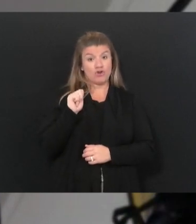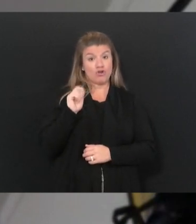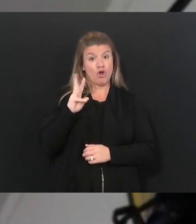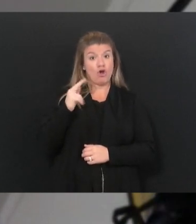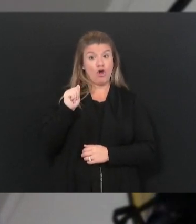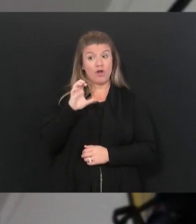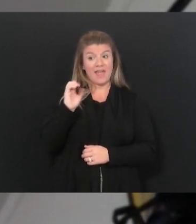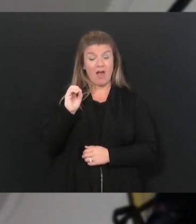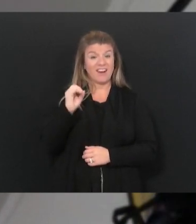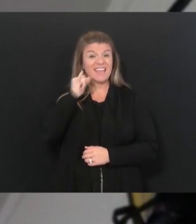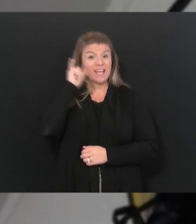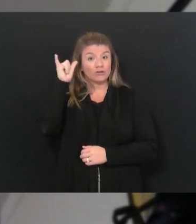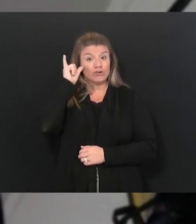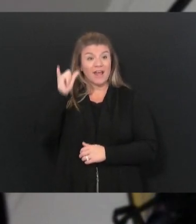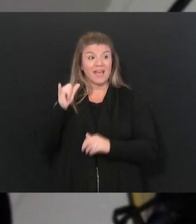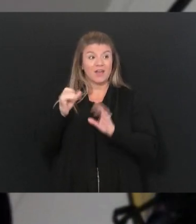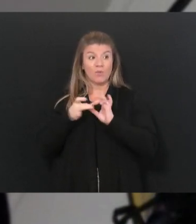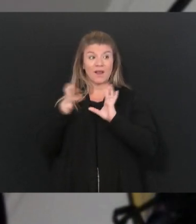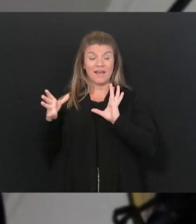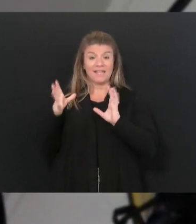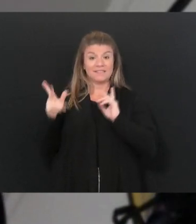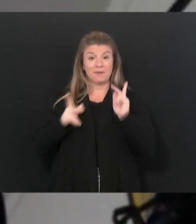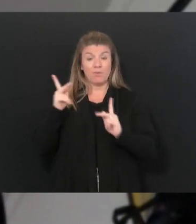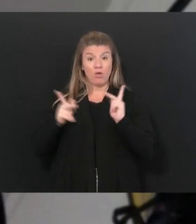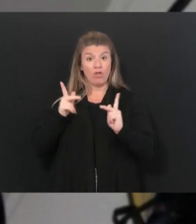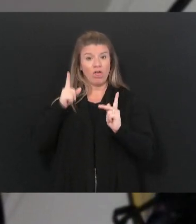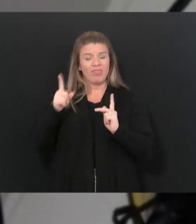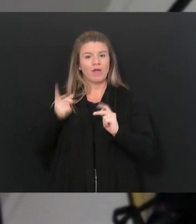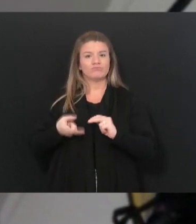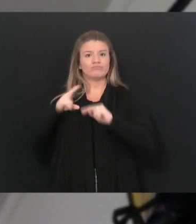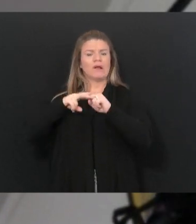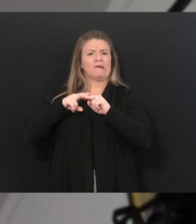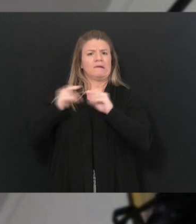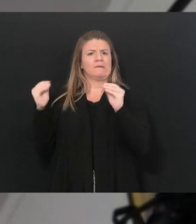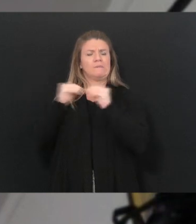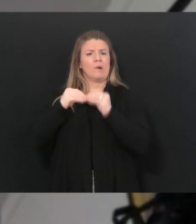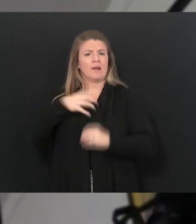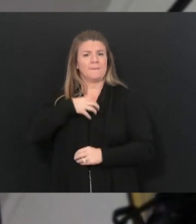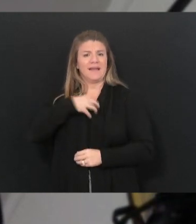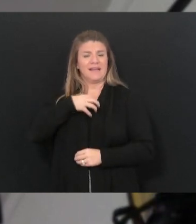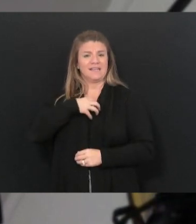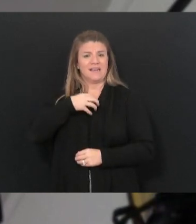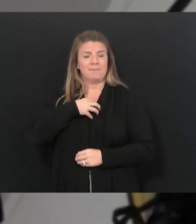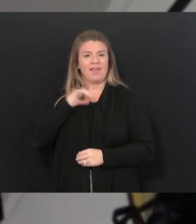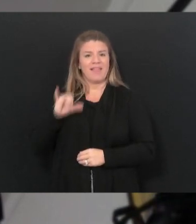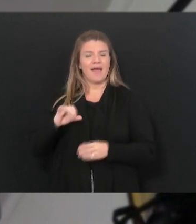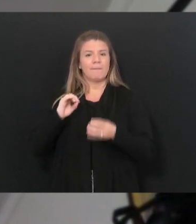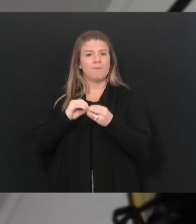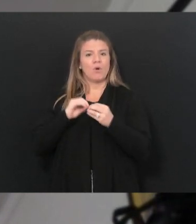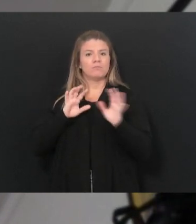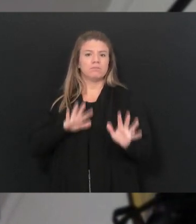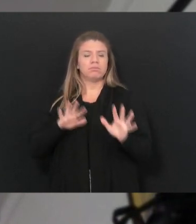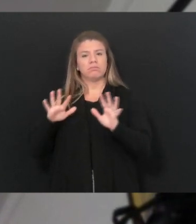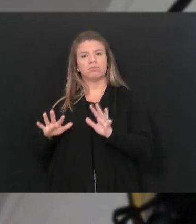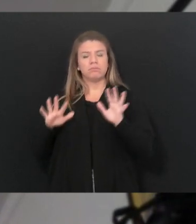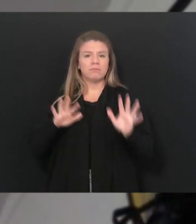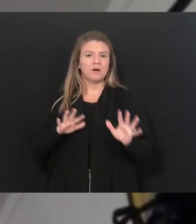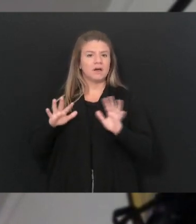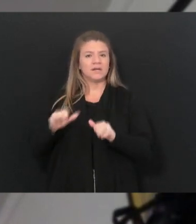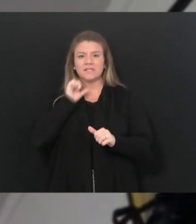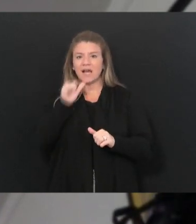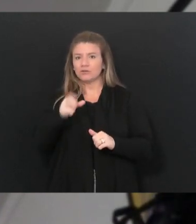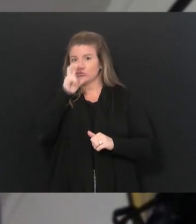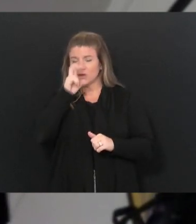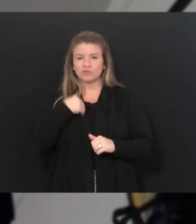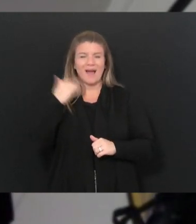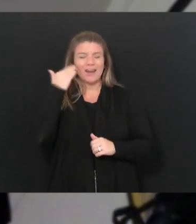a release yesterday raising complaints about that being loosened because they had a similar restriction. I know a couple other counties